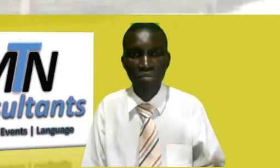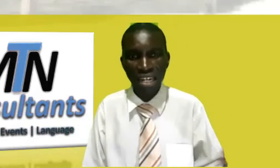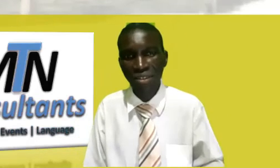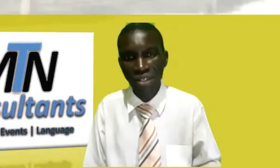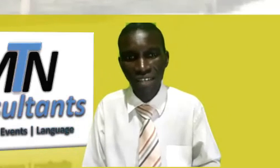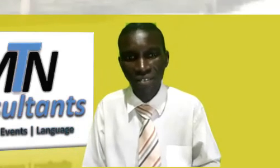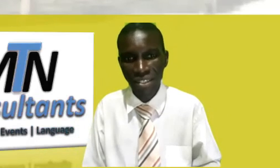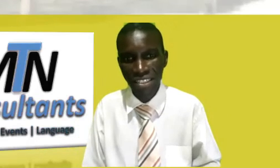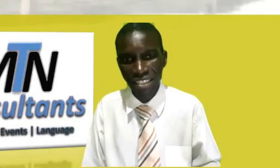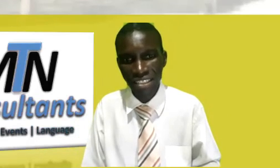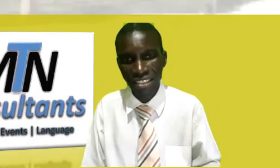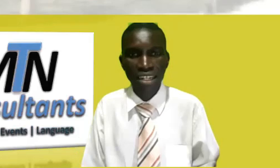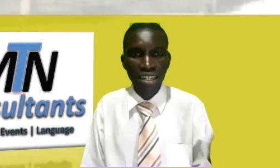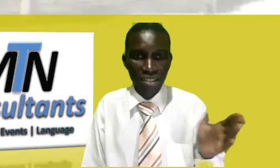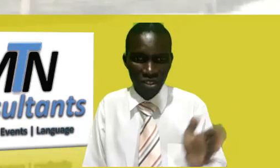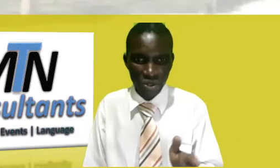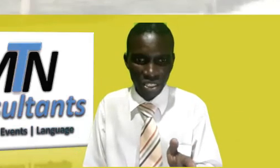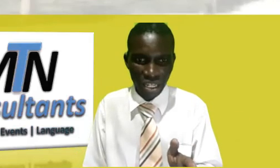Like Monday, we cover one section,